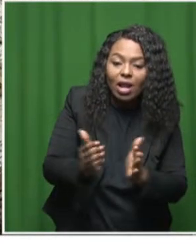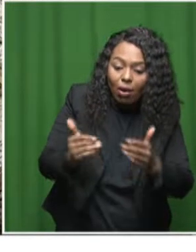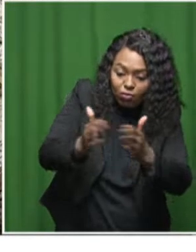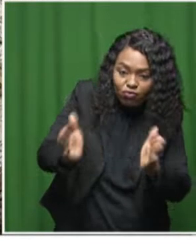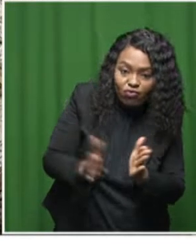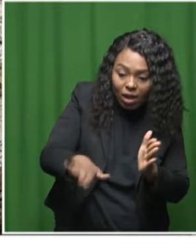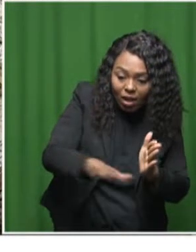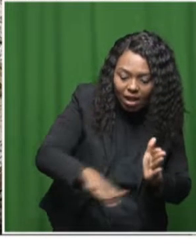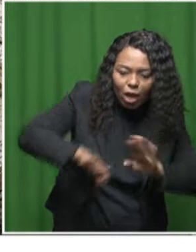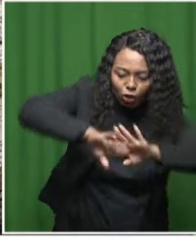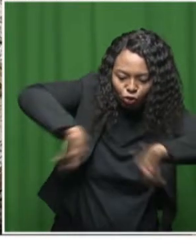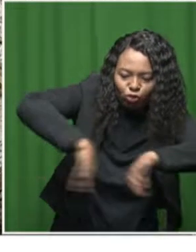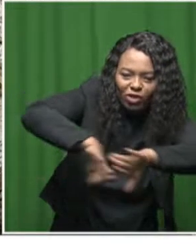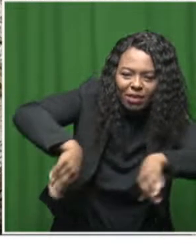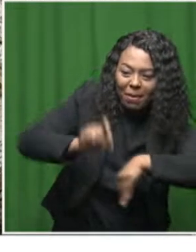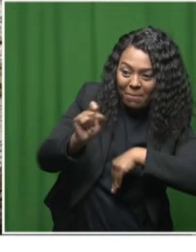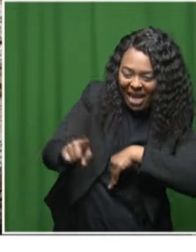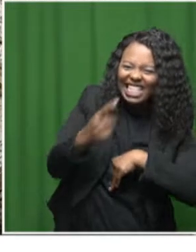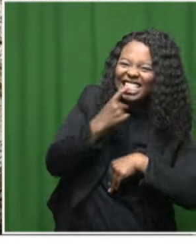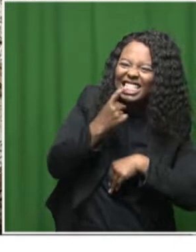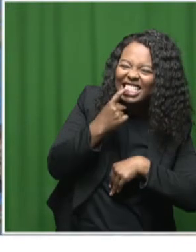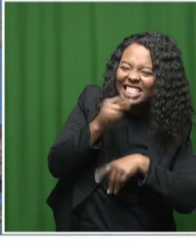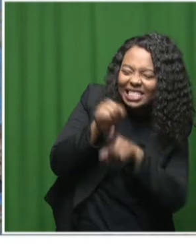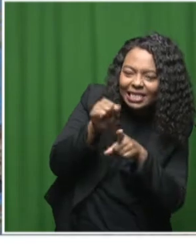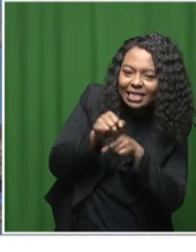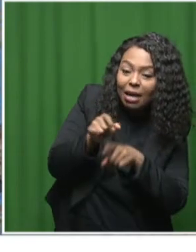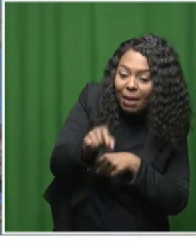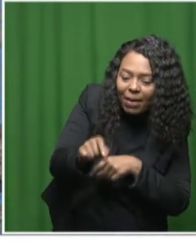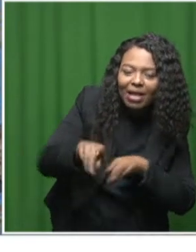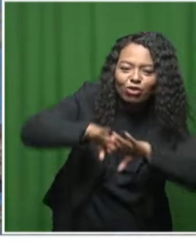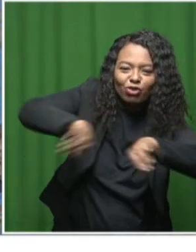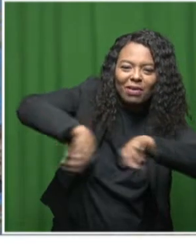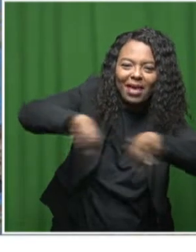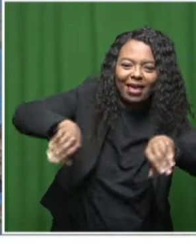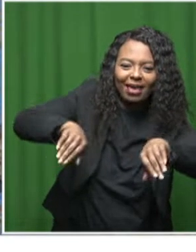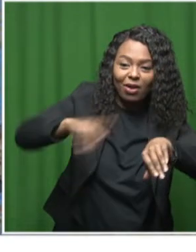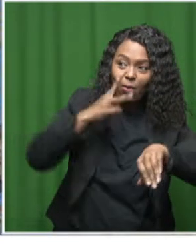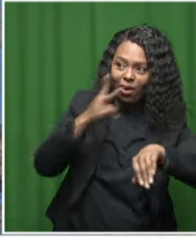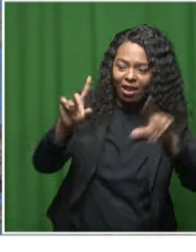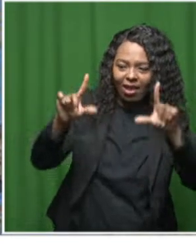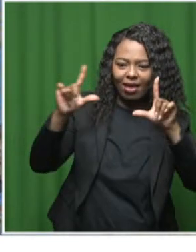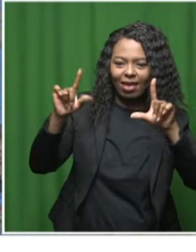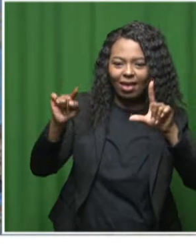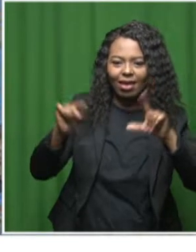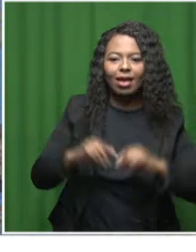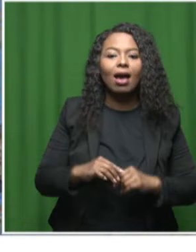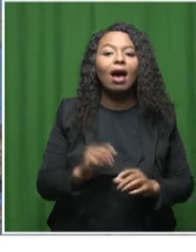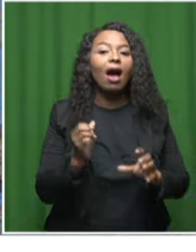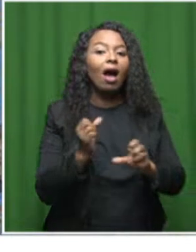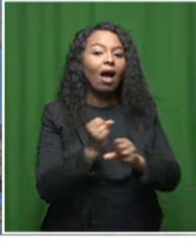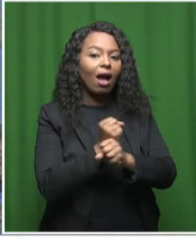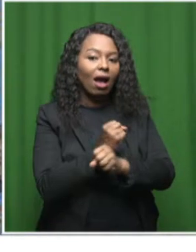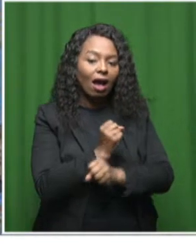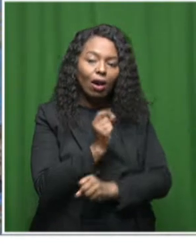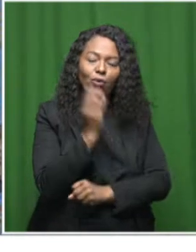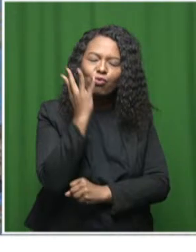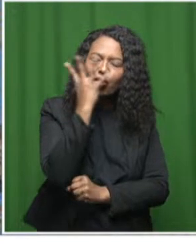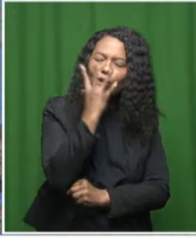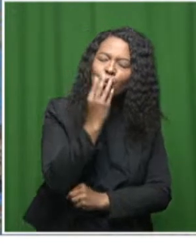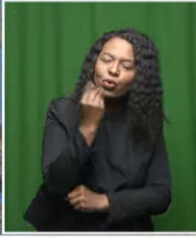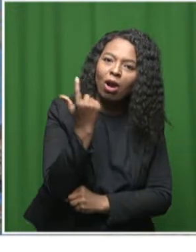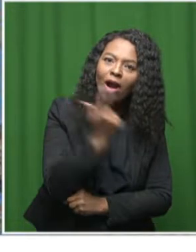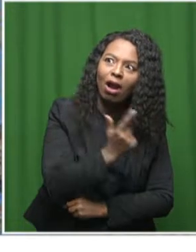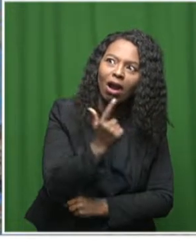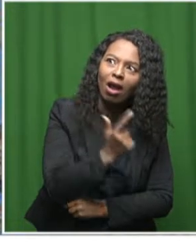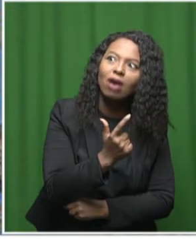So regardless of where your interest is, there's really is something for you. And you know what? It is absolutely beautiful.